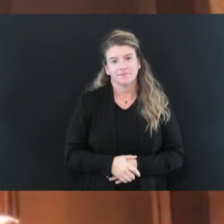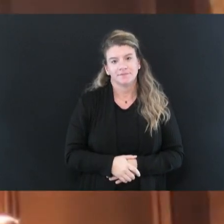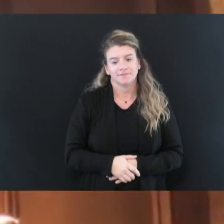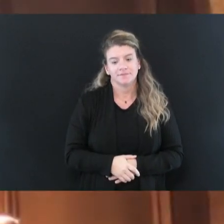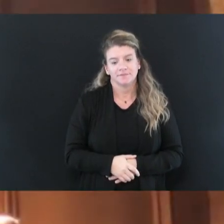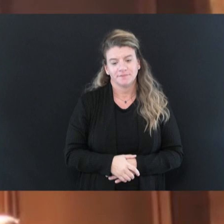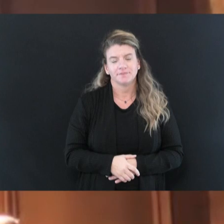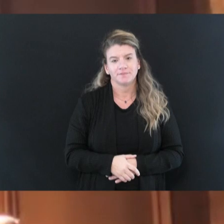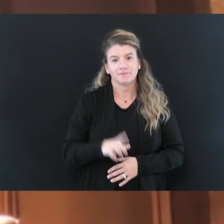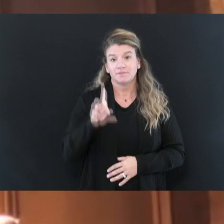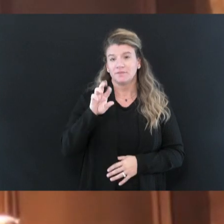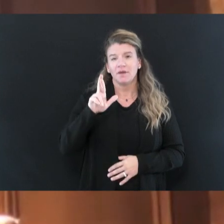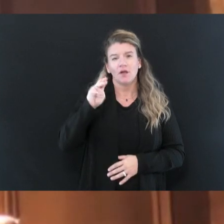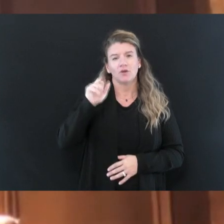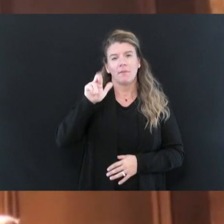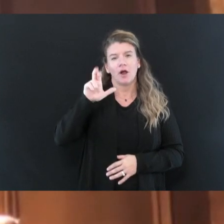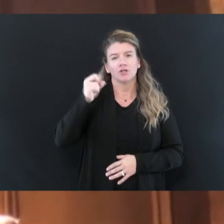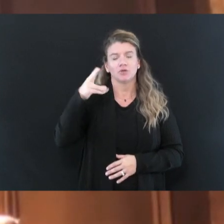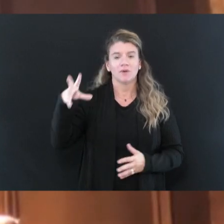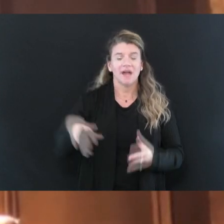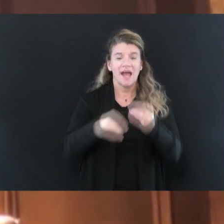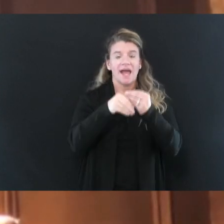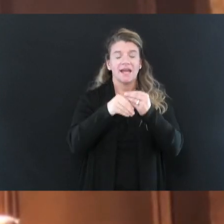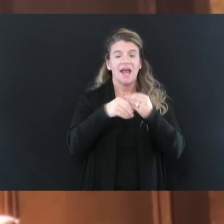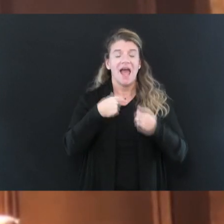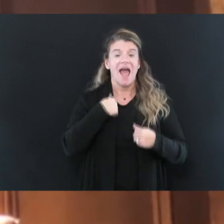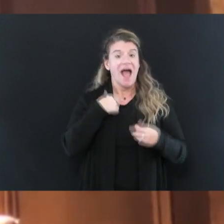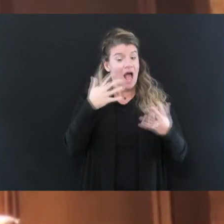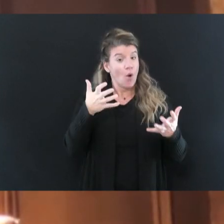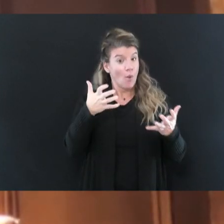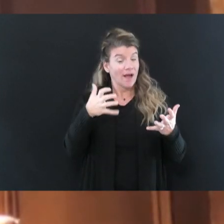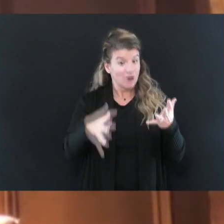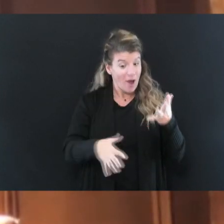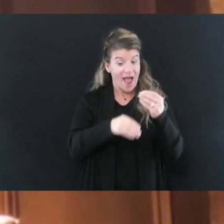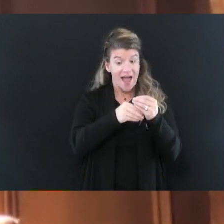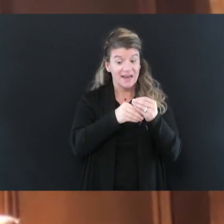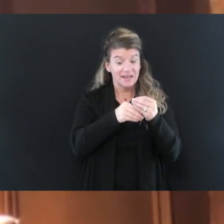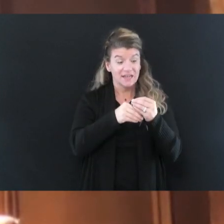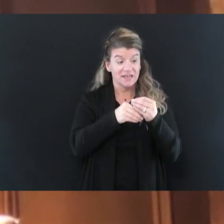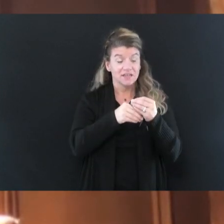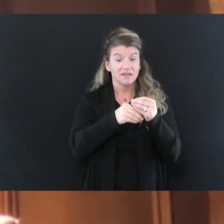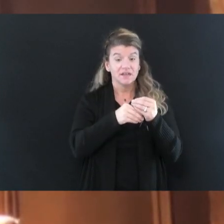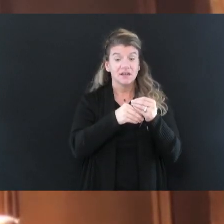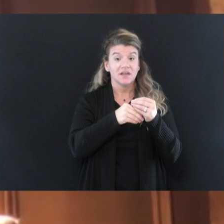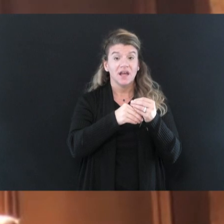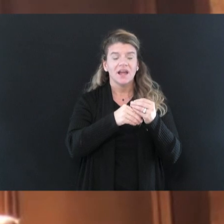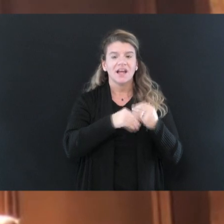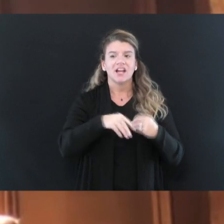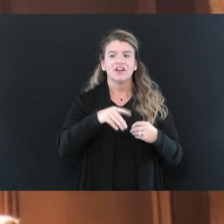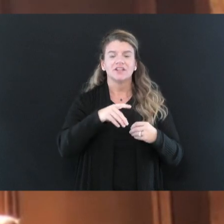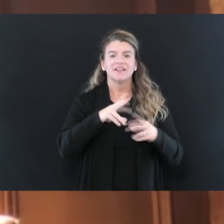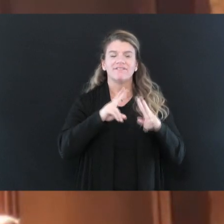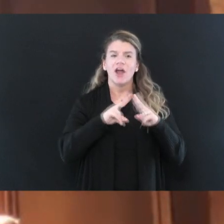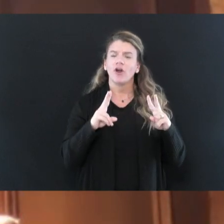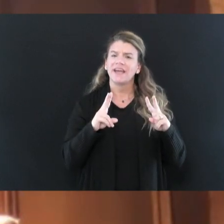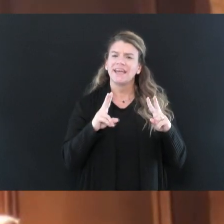Yeah, the only thing I would add, Charles, is that, there's a very